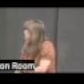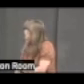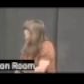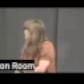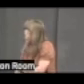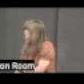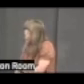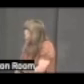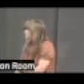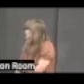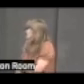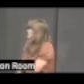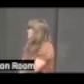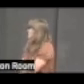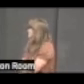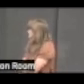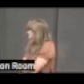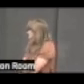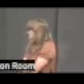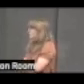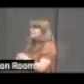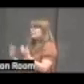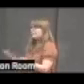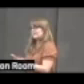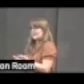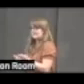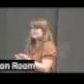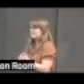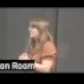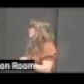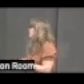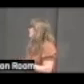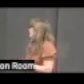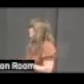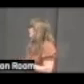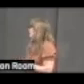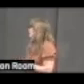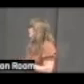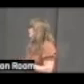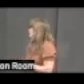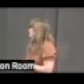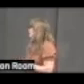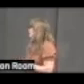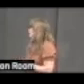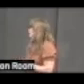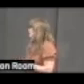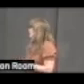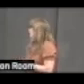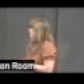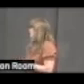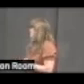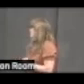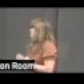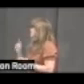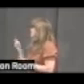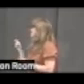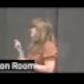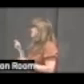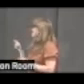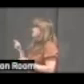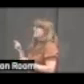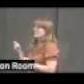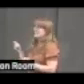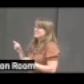teach them, do welfare classes with them and such, the Chinese too. This is